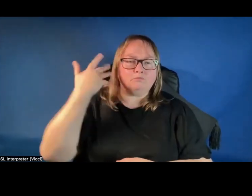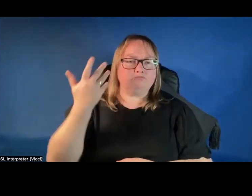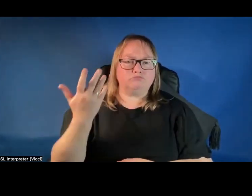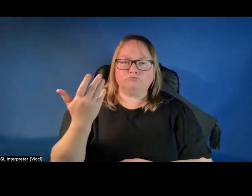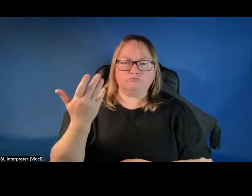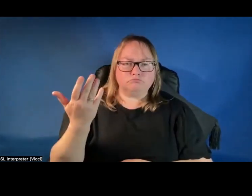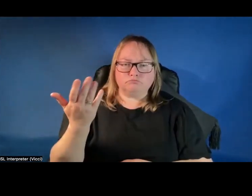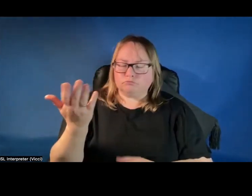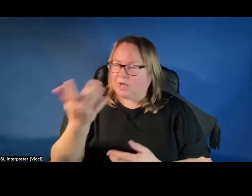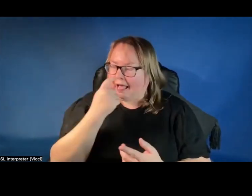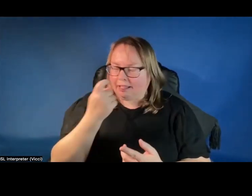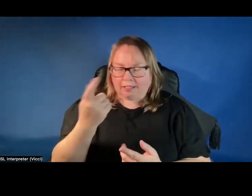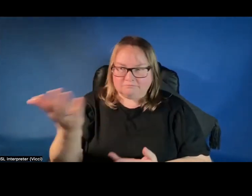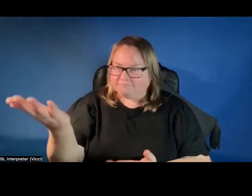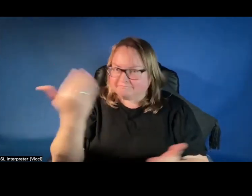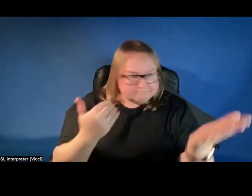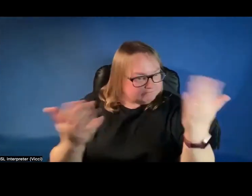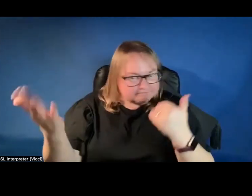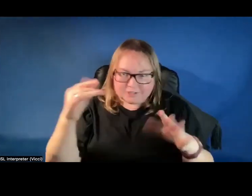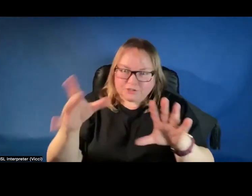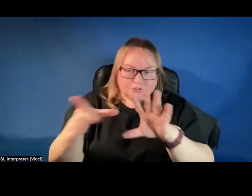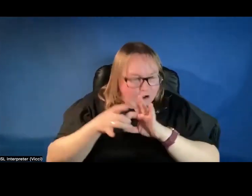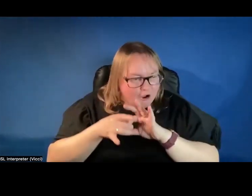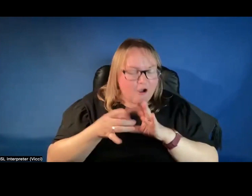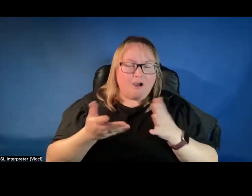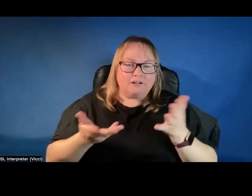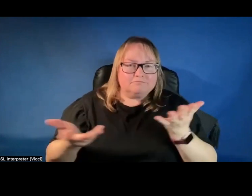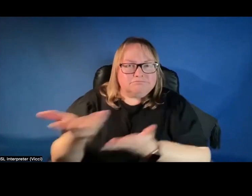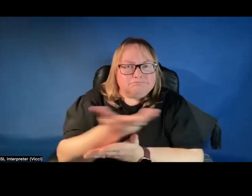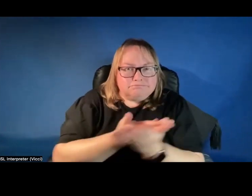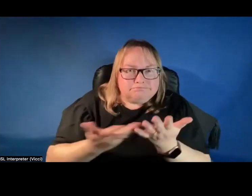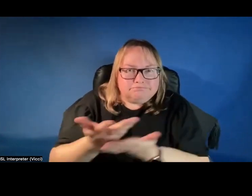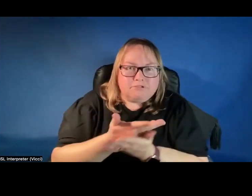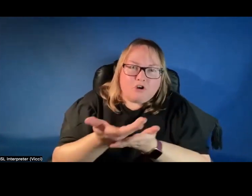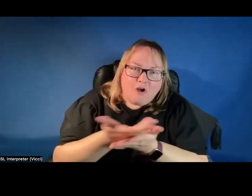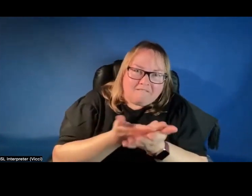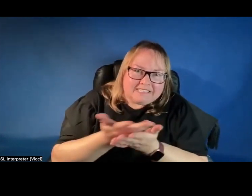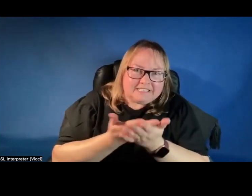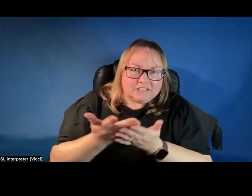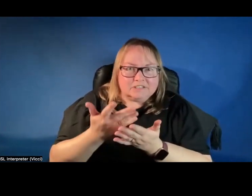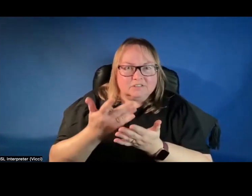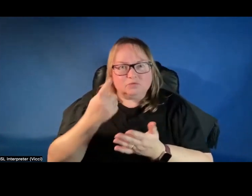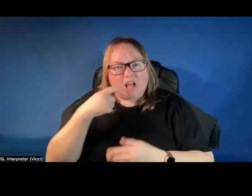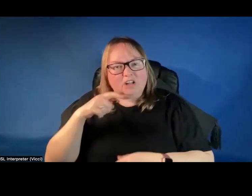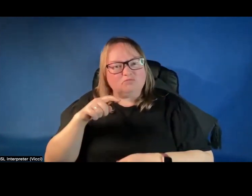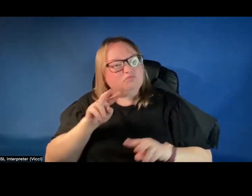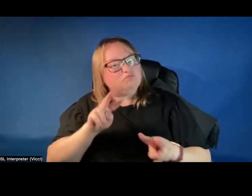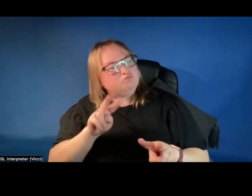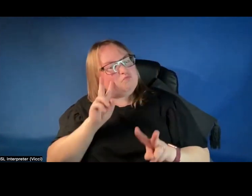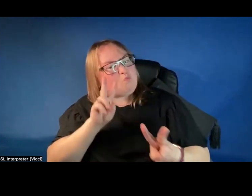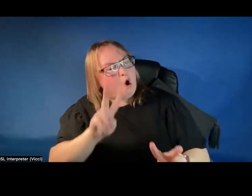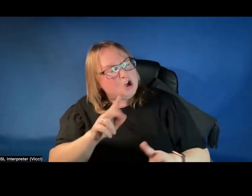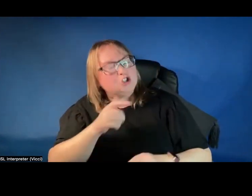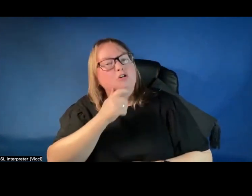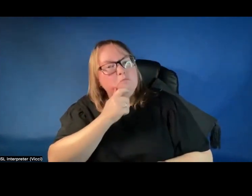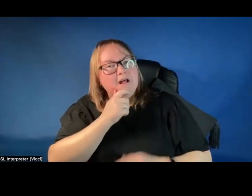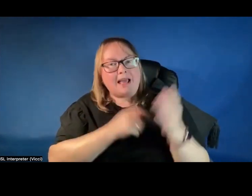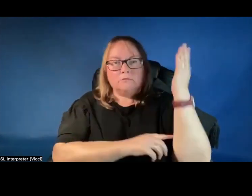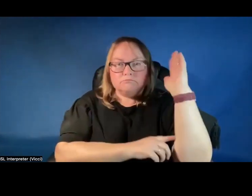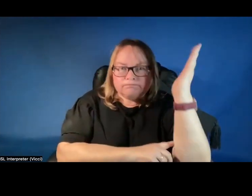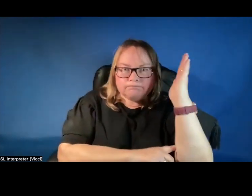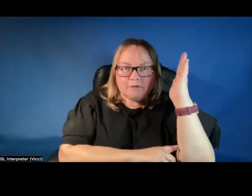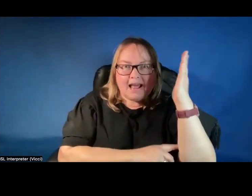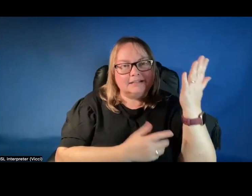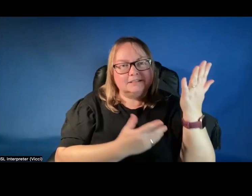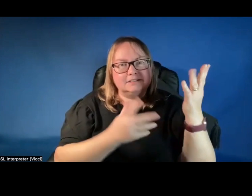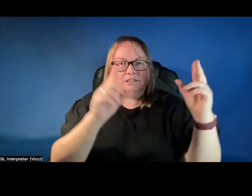have conversations with each other and attendees and basically listen in and ask questions. Basically, it's more of a presentation and a talk kind